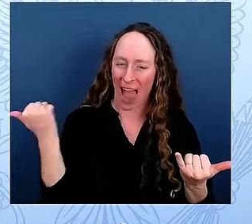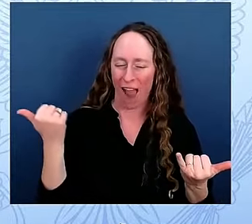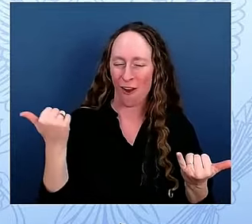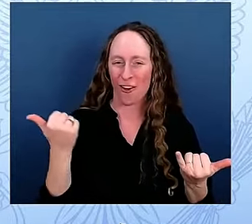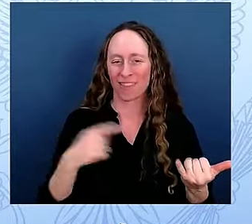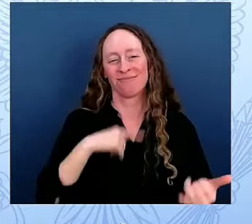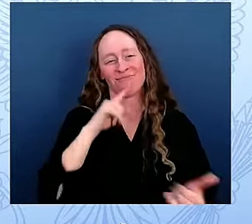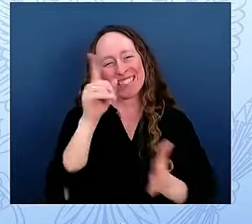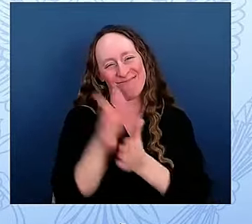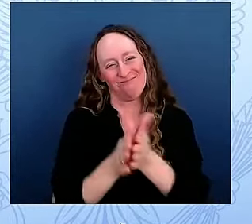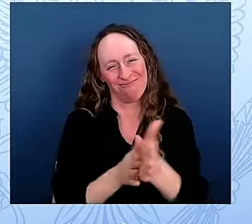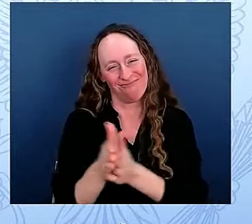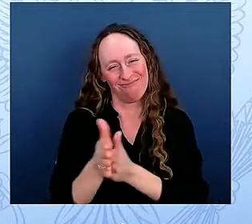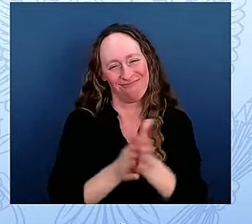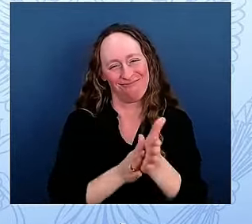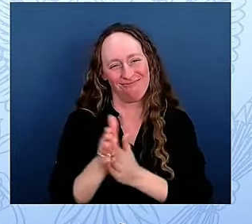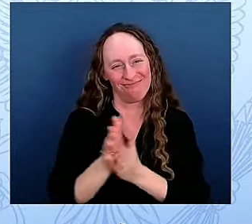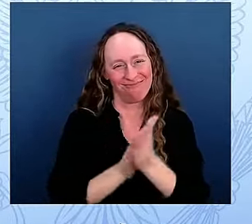Thank you.